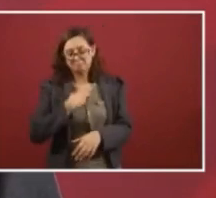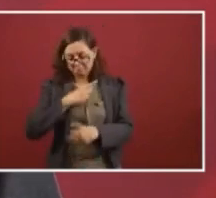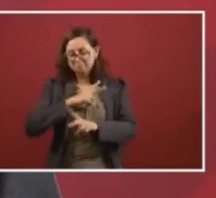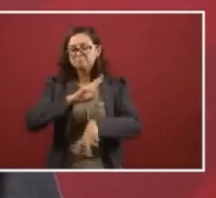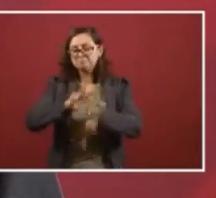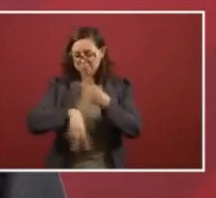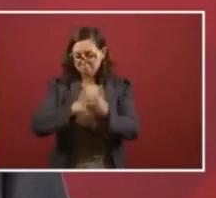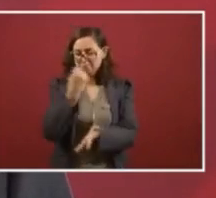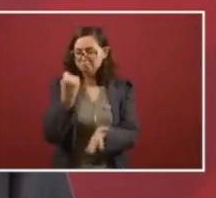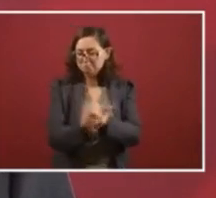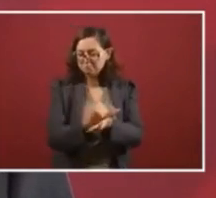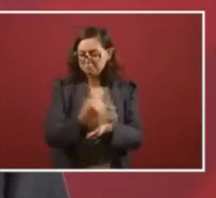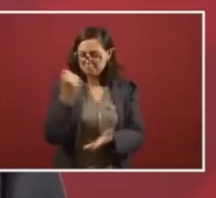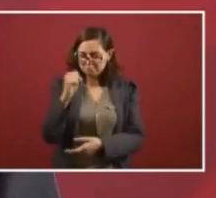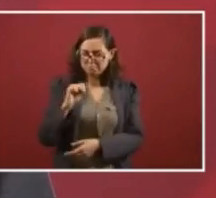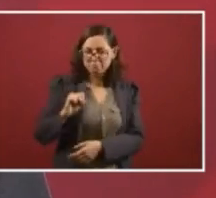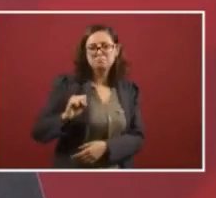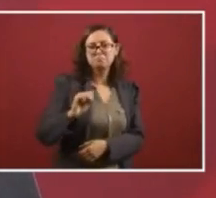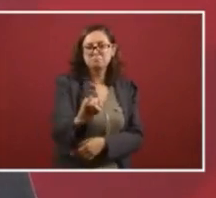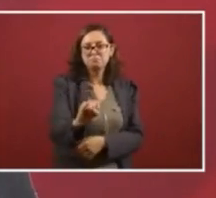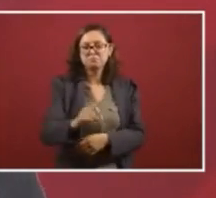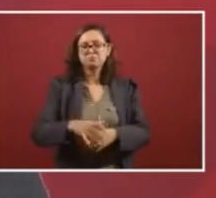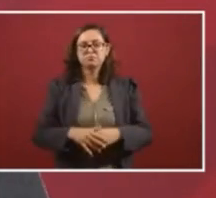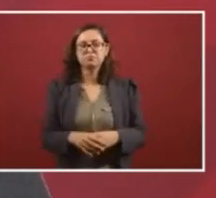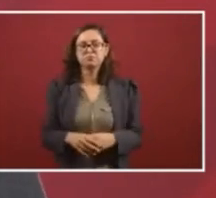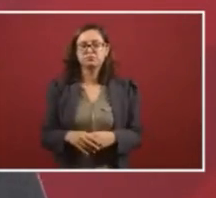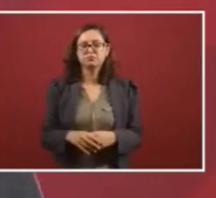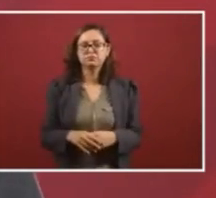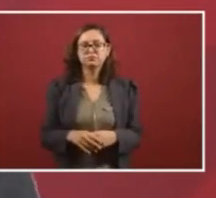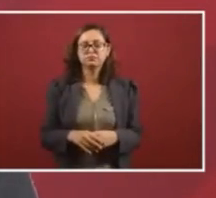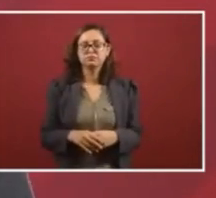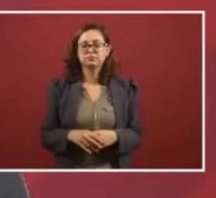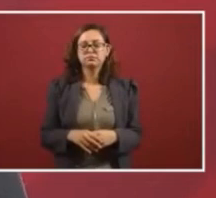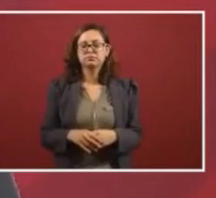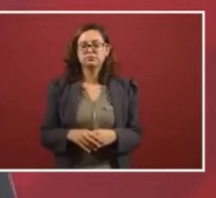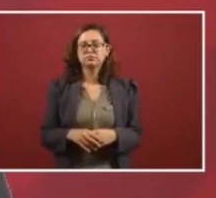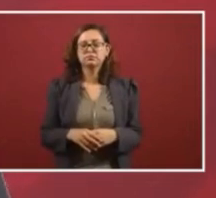it will be approved, the Treaty of Free Commerce.